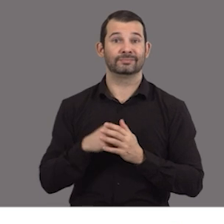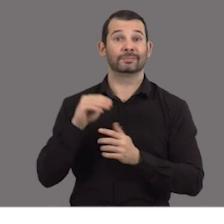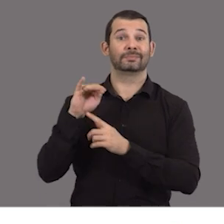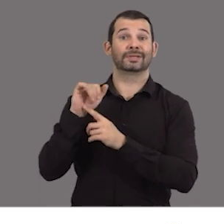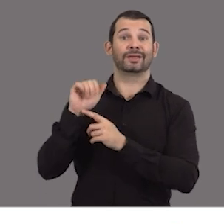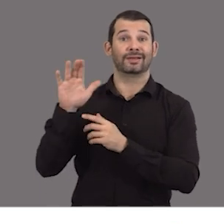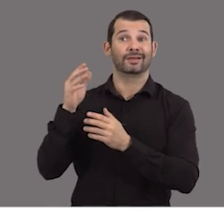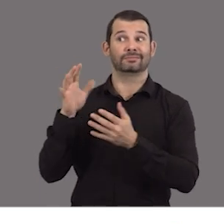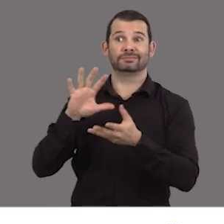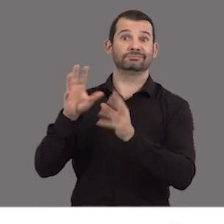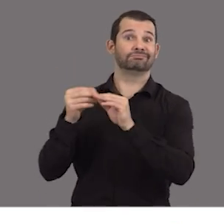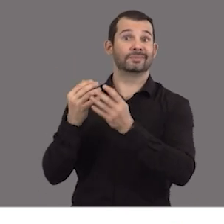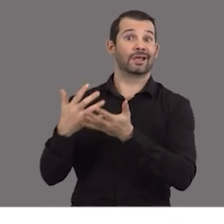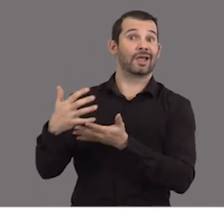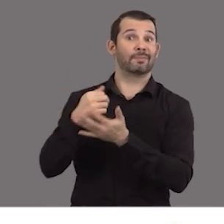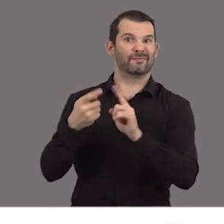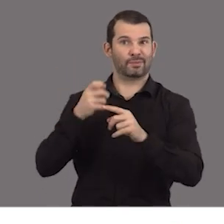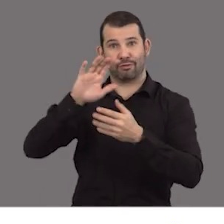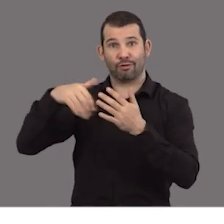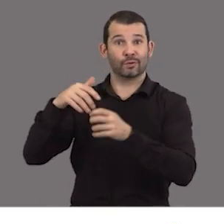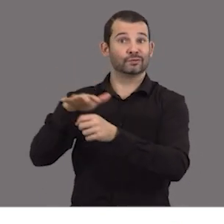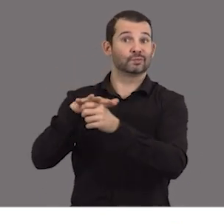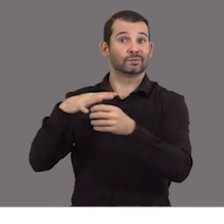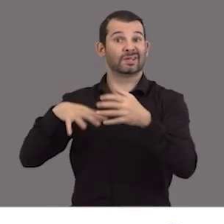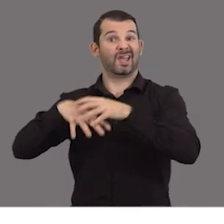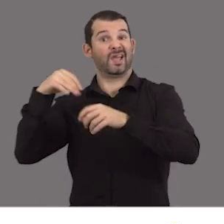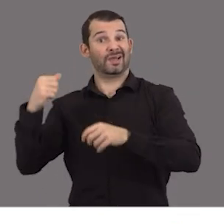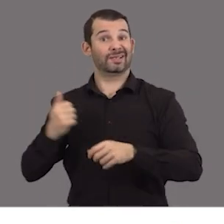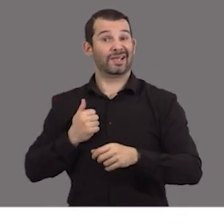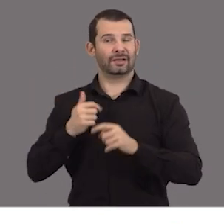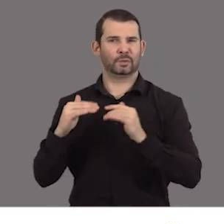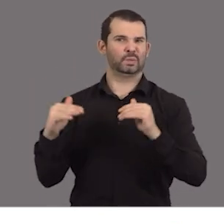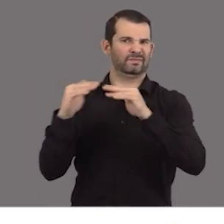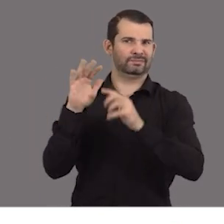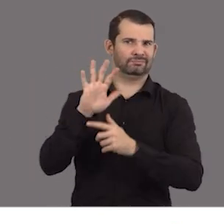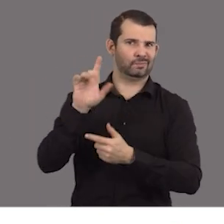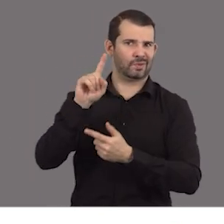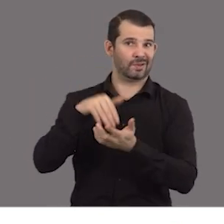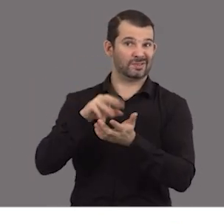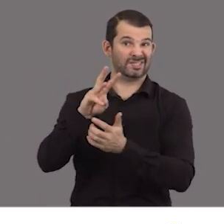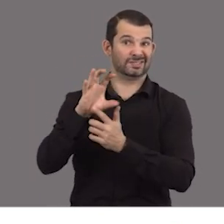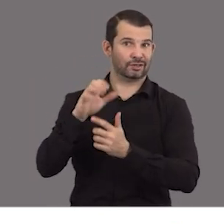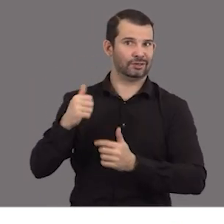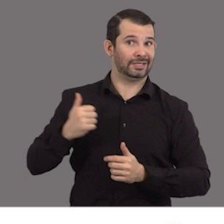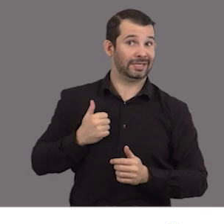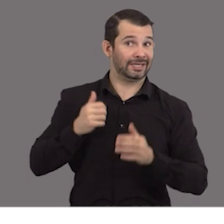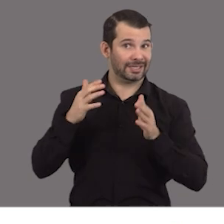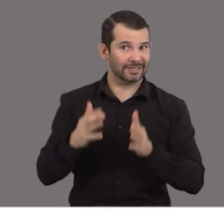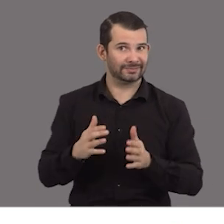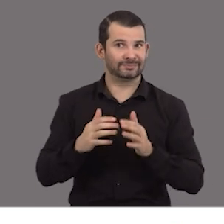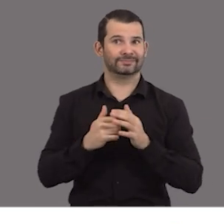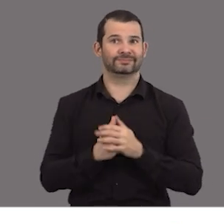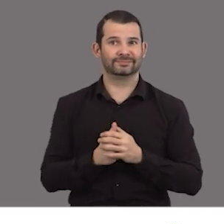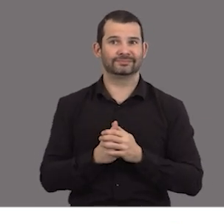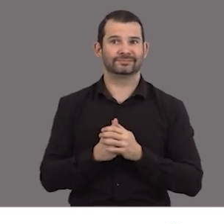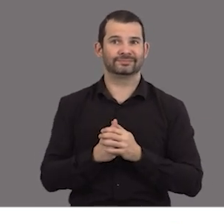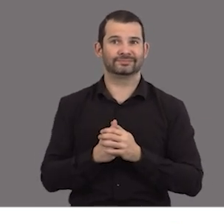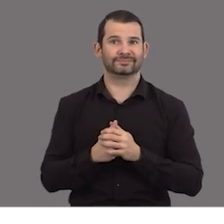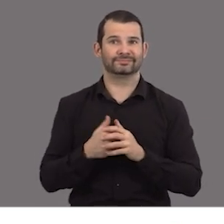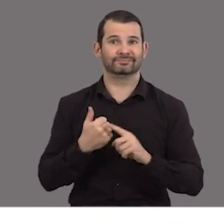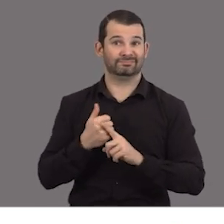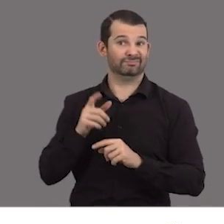Mia's net income from all sources earned outside of Canada was equivalent to 1,600 Canadian